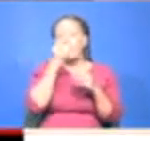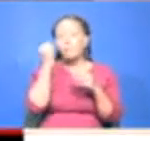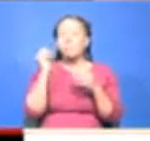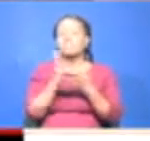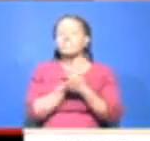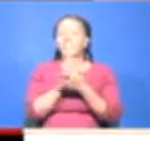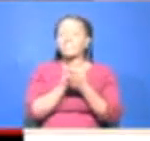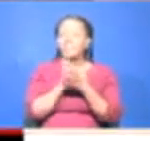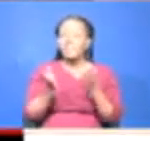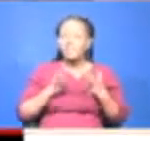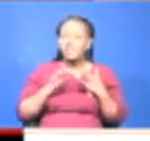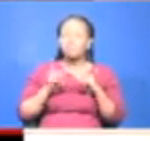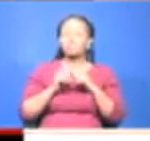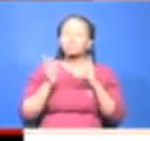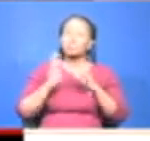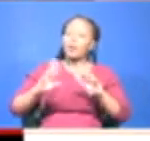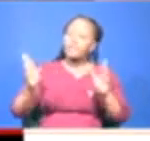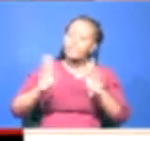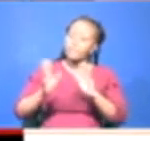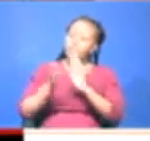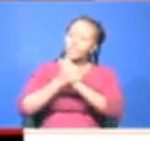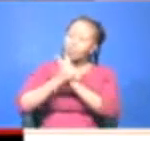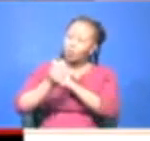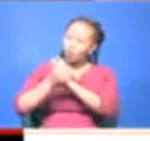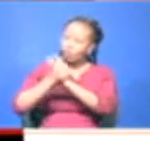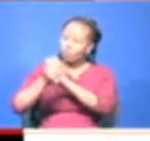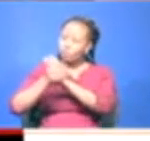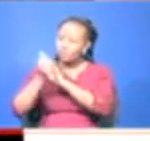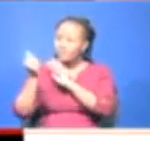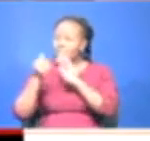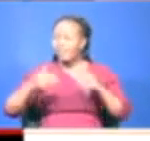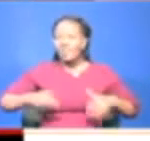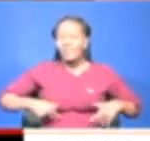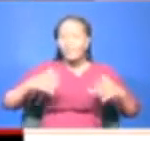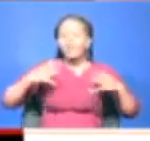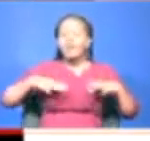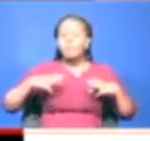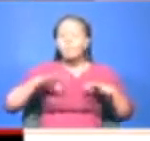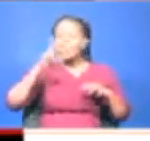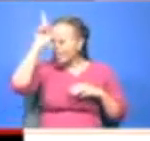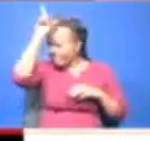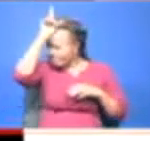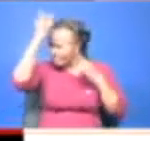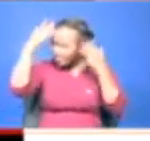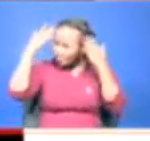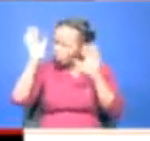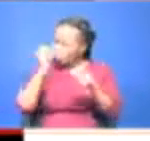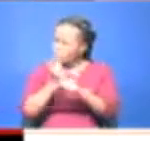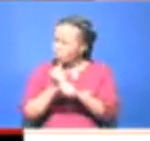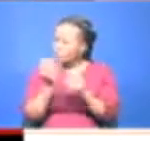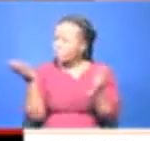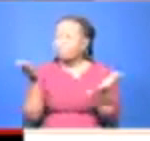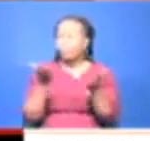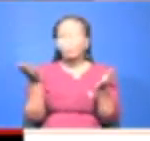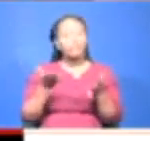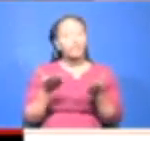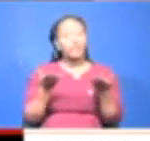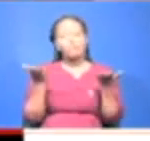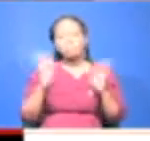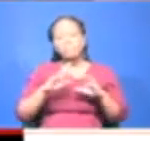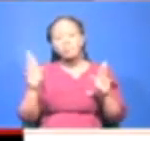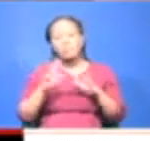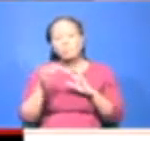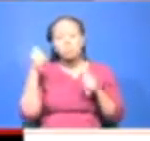skills, so young people in rural areas don't know really what jobs are available, which fit the skills they